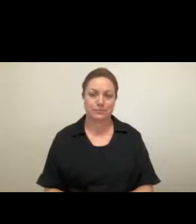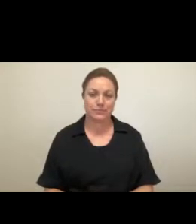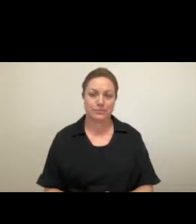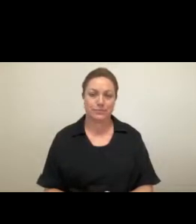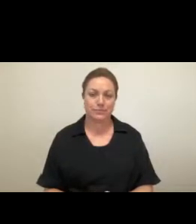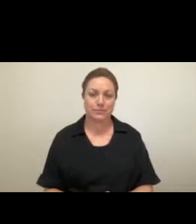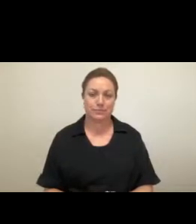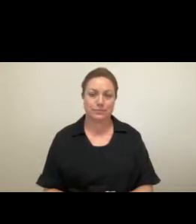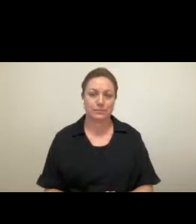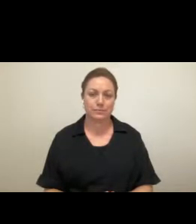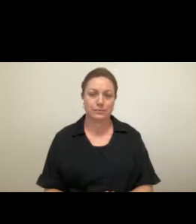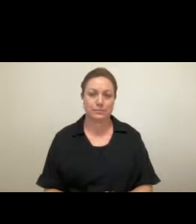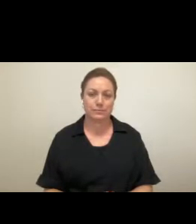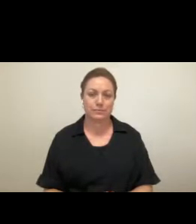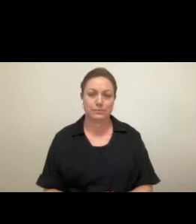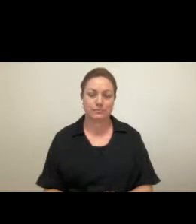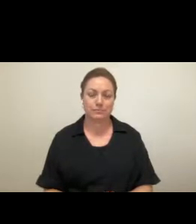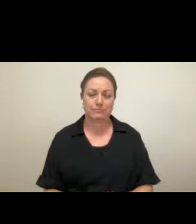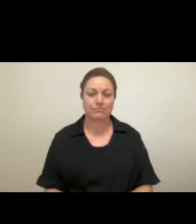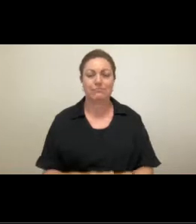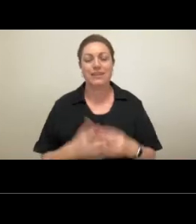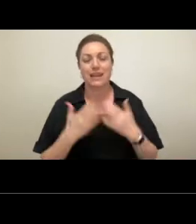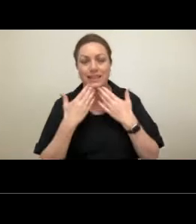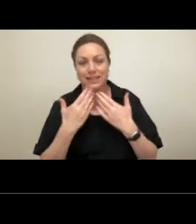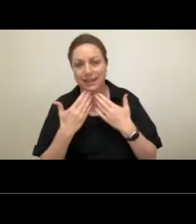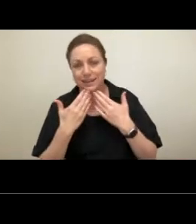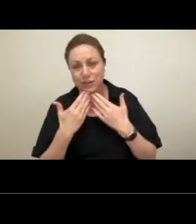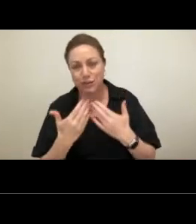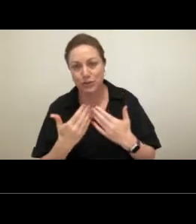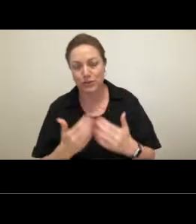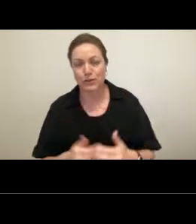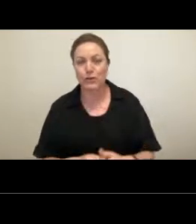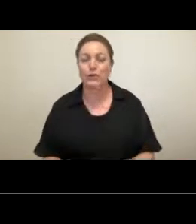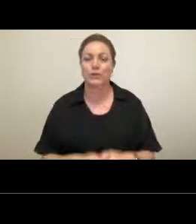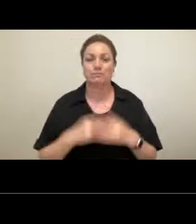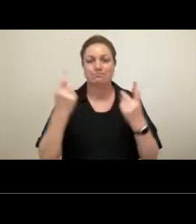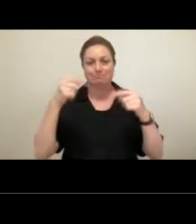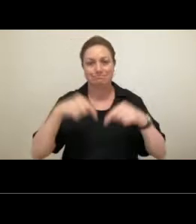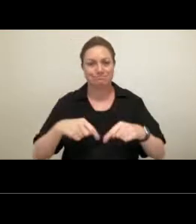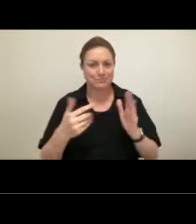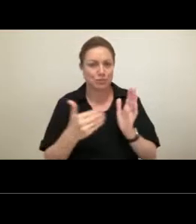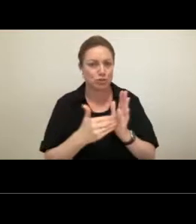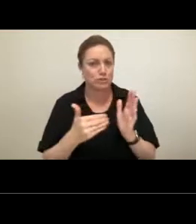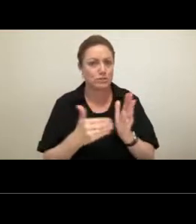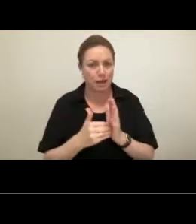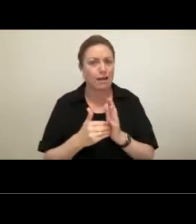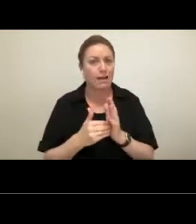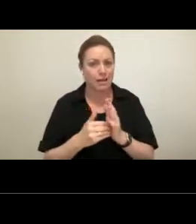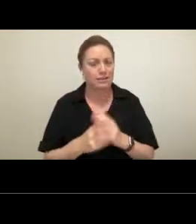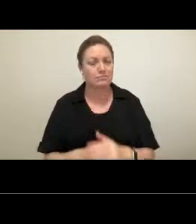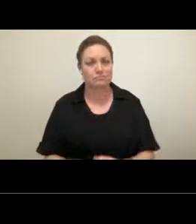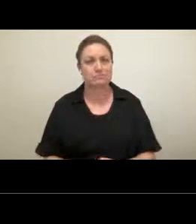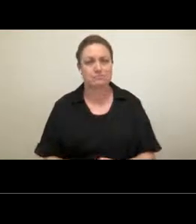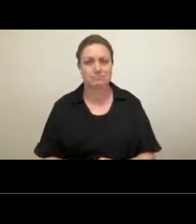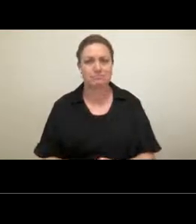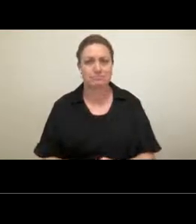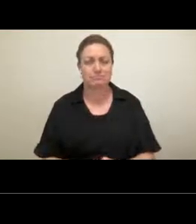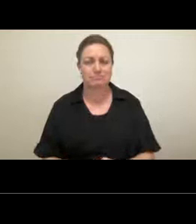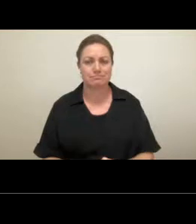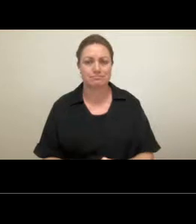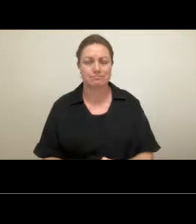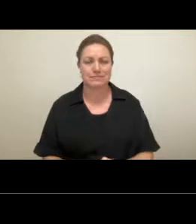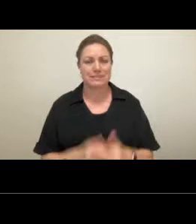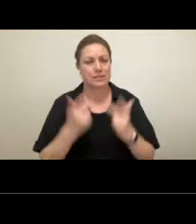Thank you so much, Angela. We really appreciate you attending today. It's a clear demonstration of Sydney Metro's commitment